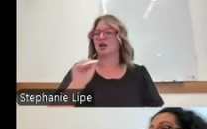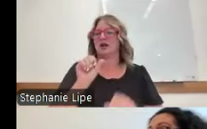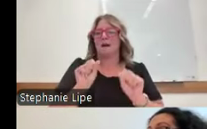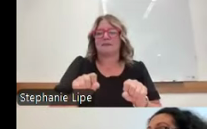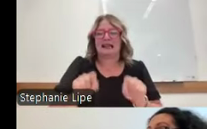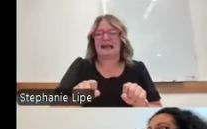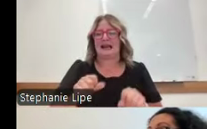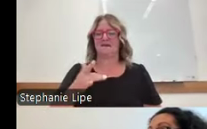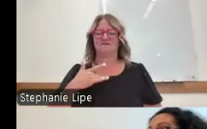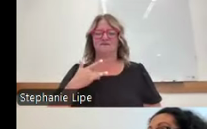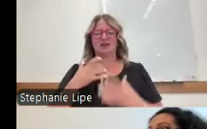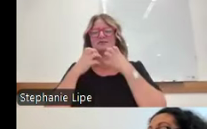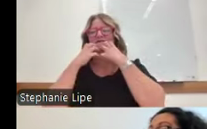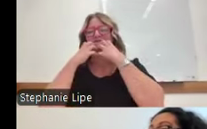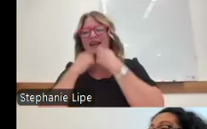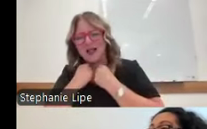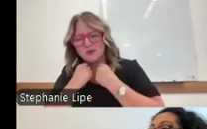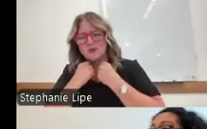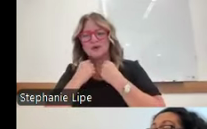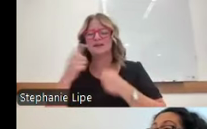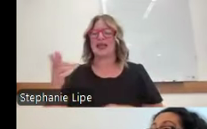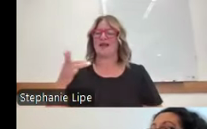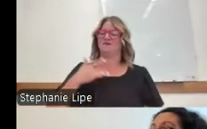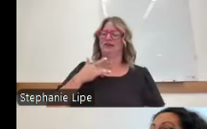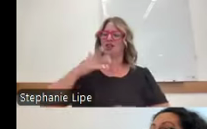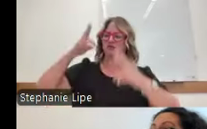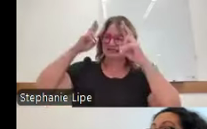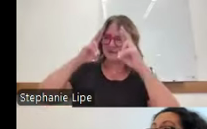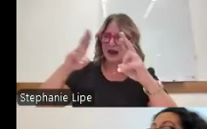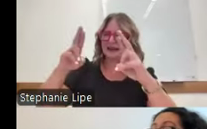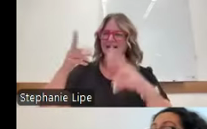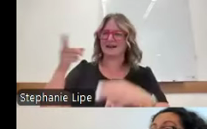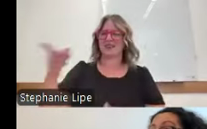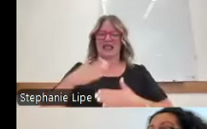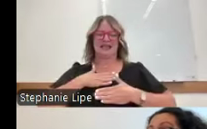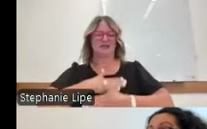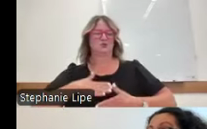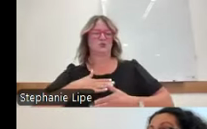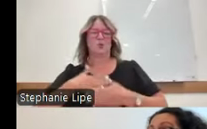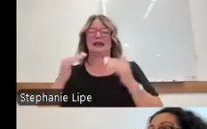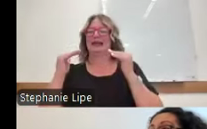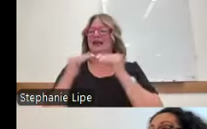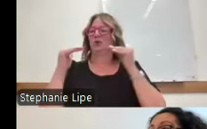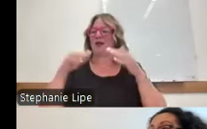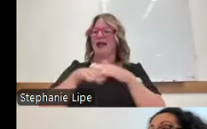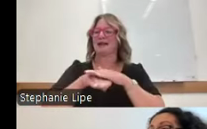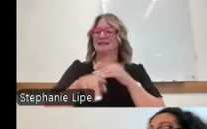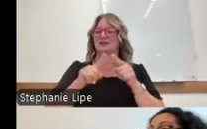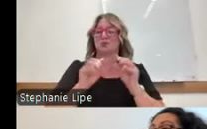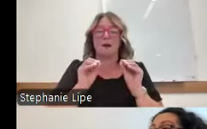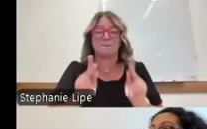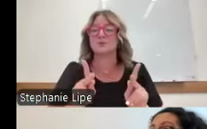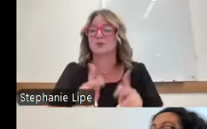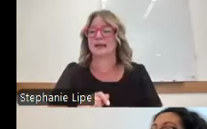individual, regardless of their ability, can feel valued, they can feel respected, and they can